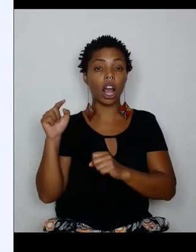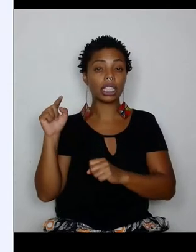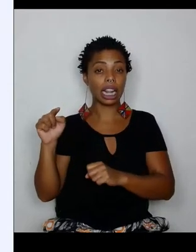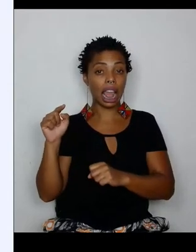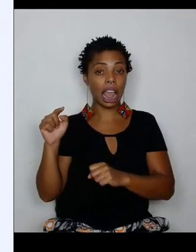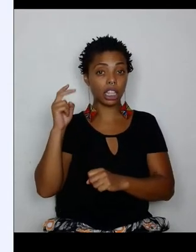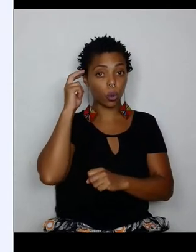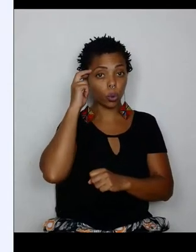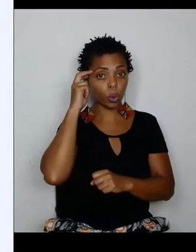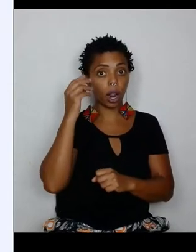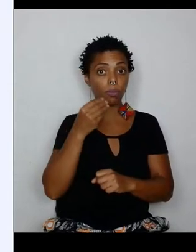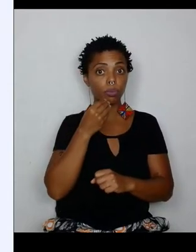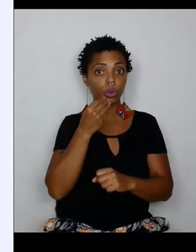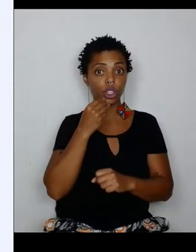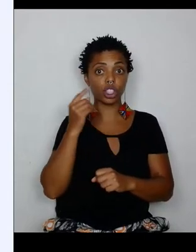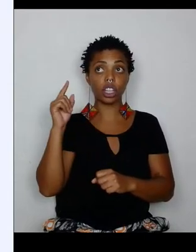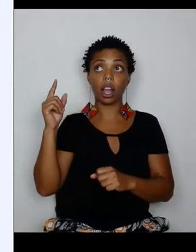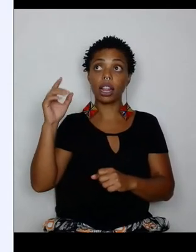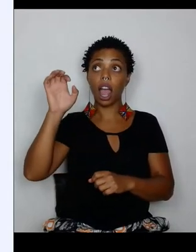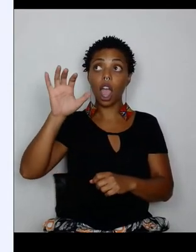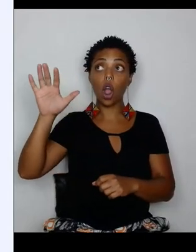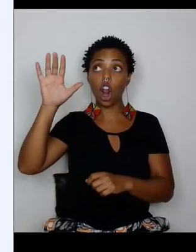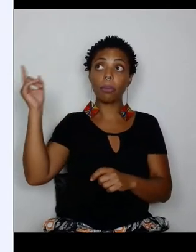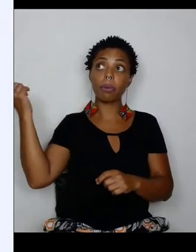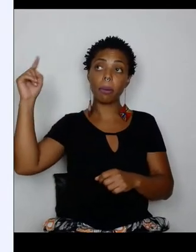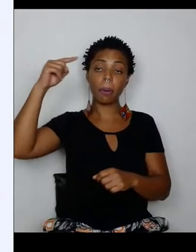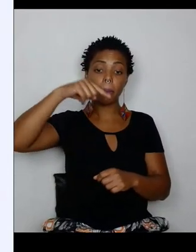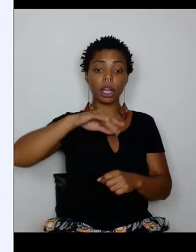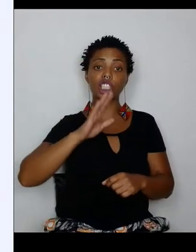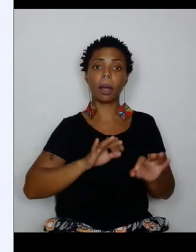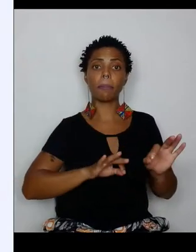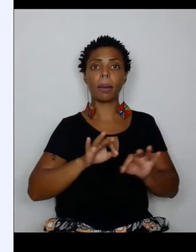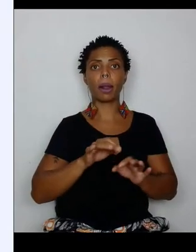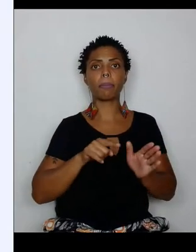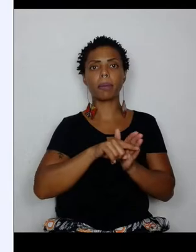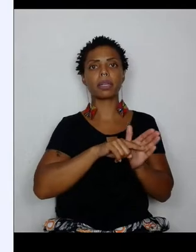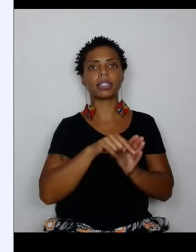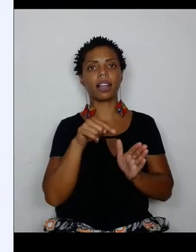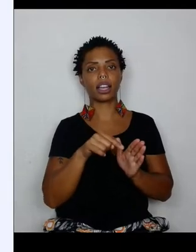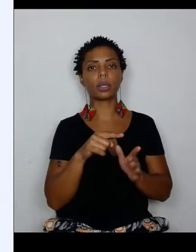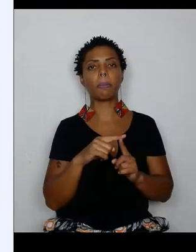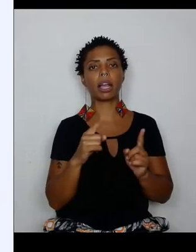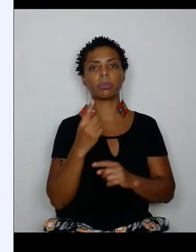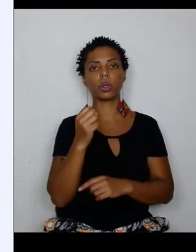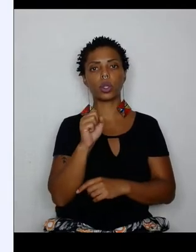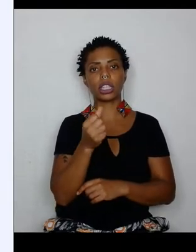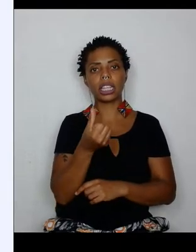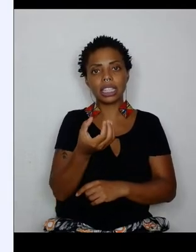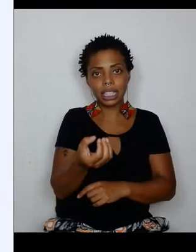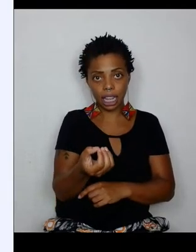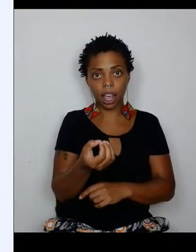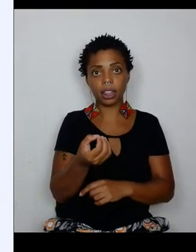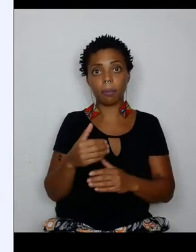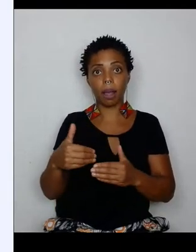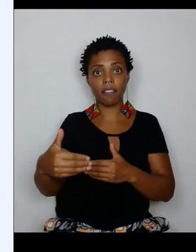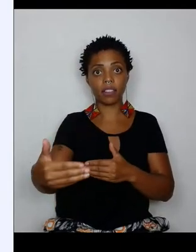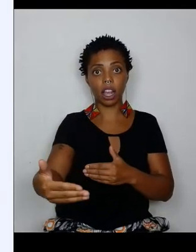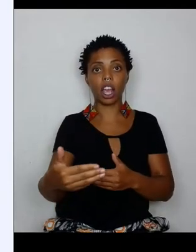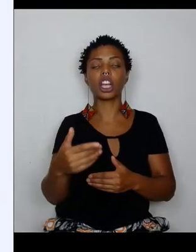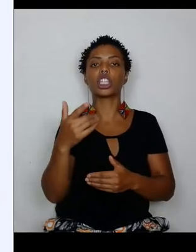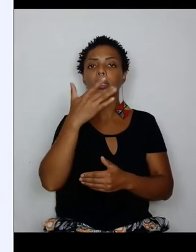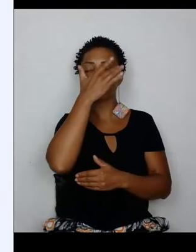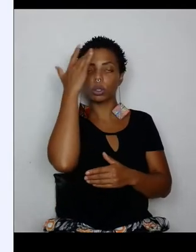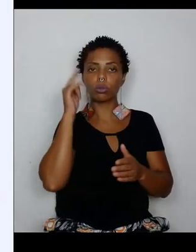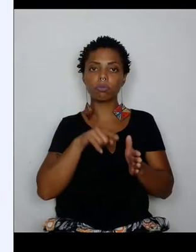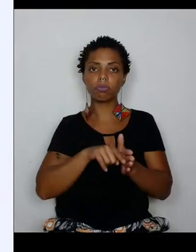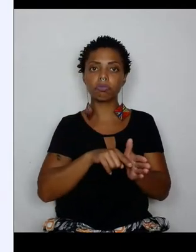thinking from the 1860s on european anthropologists have begun to question the previously assumed universality of